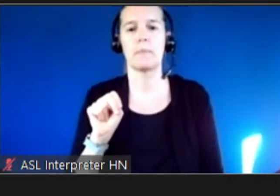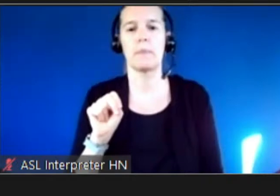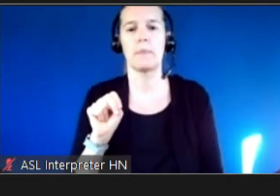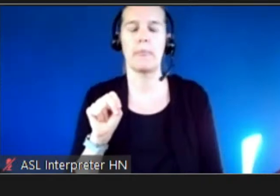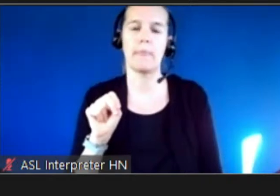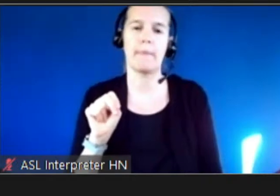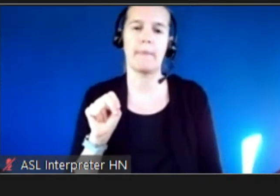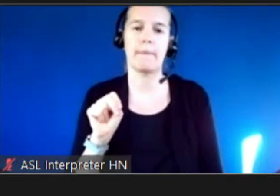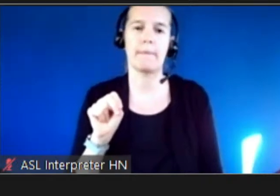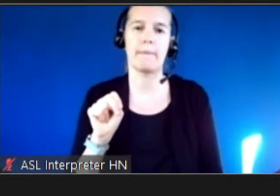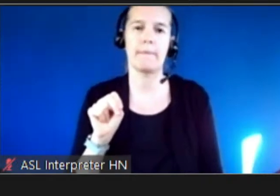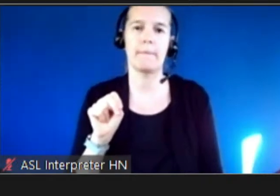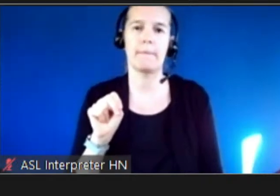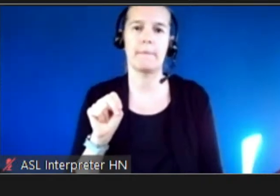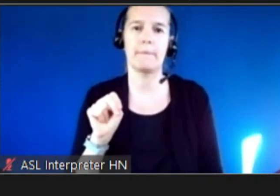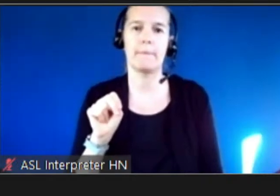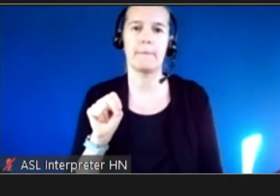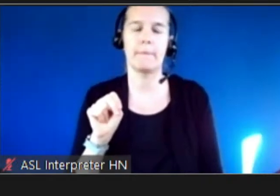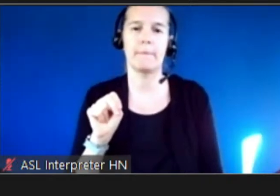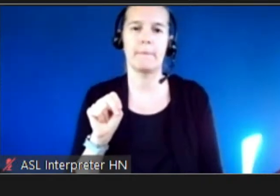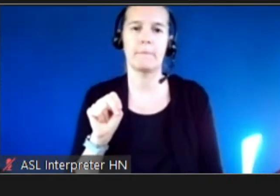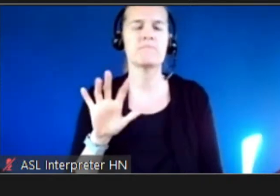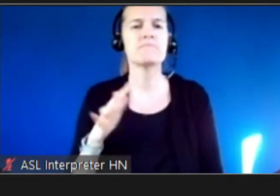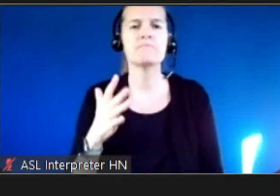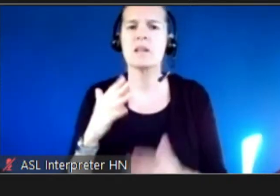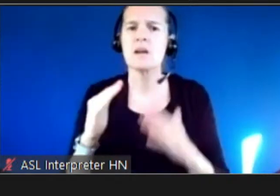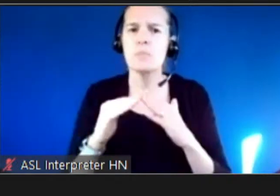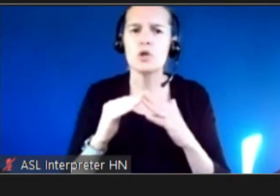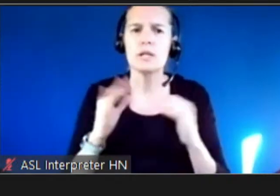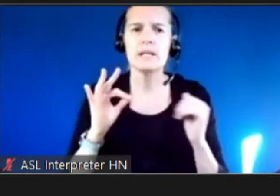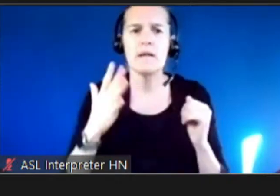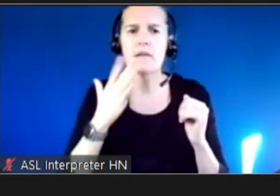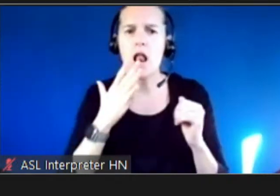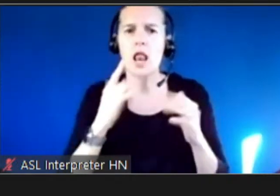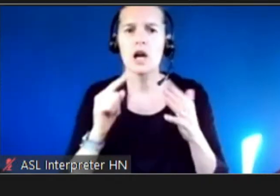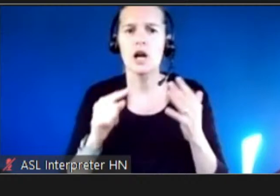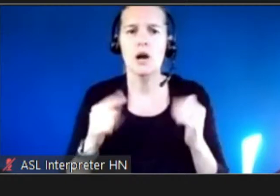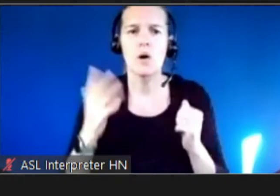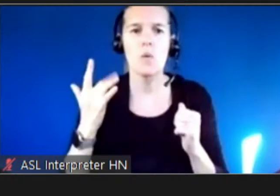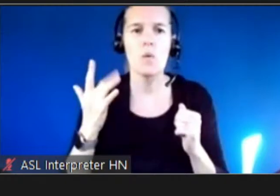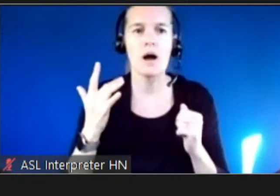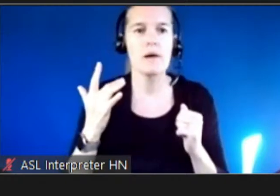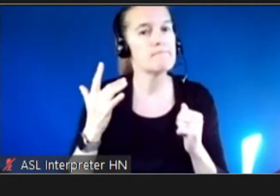communities of color are being left behind?